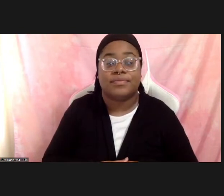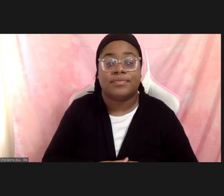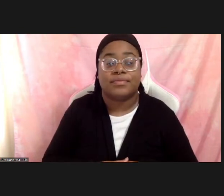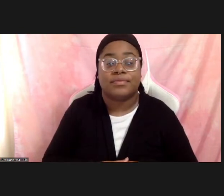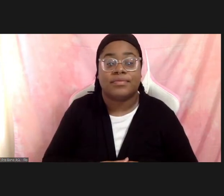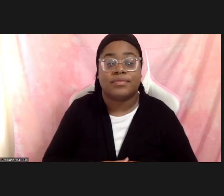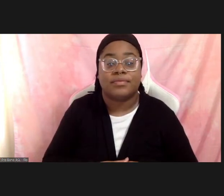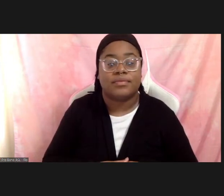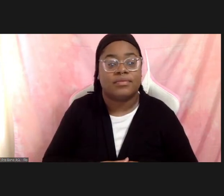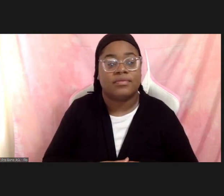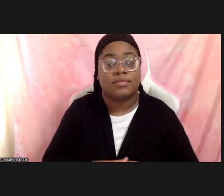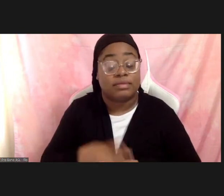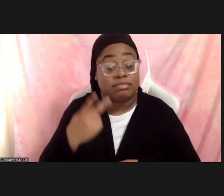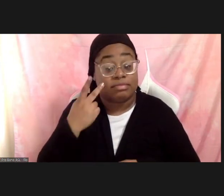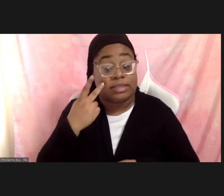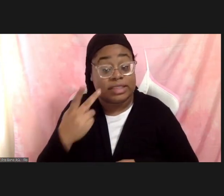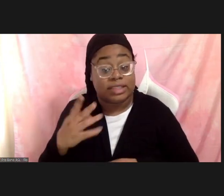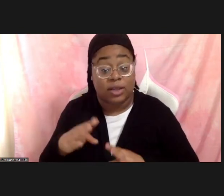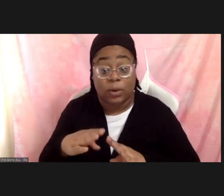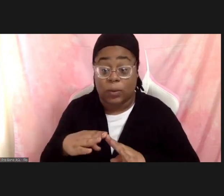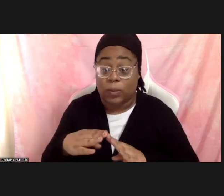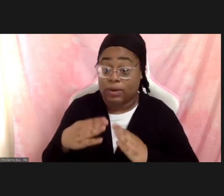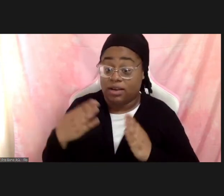I am seeing open,